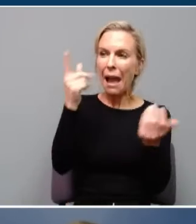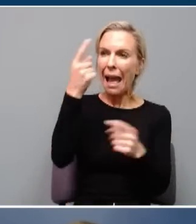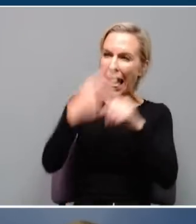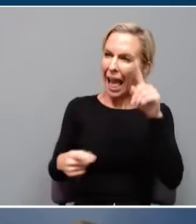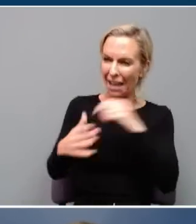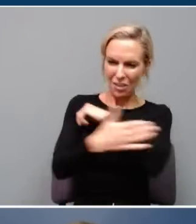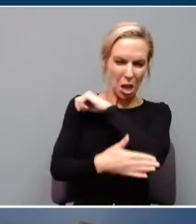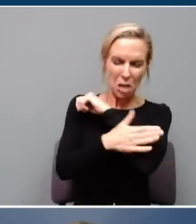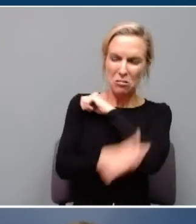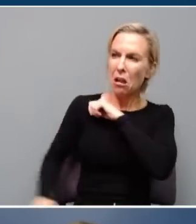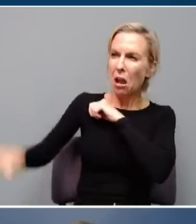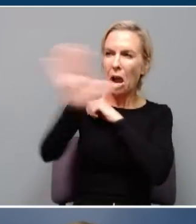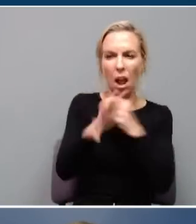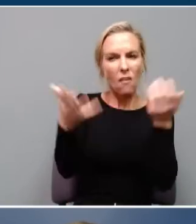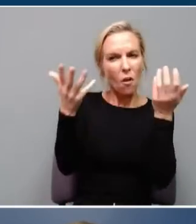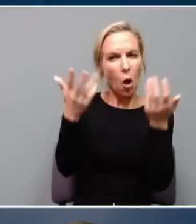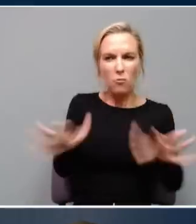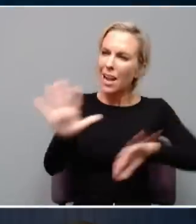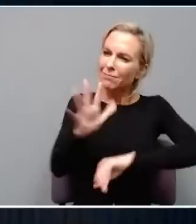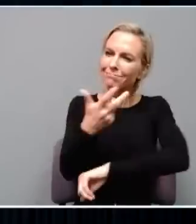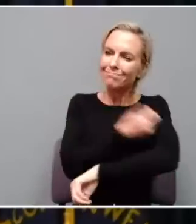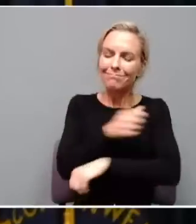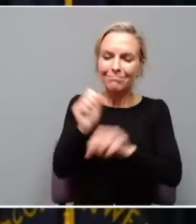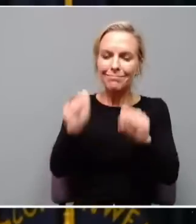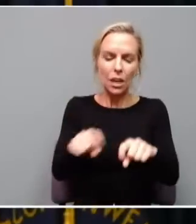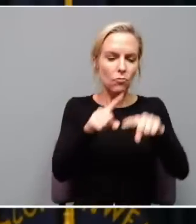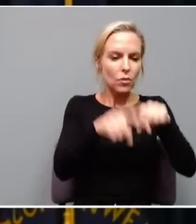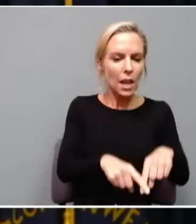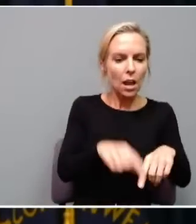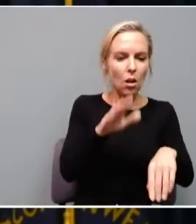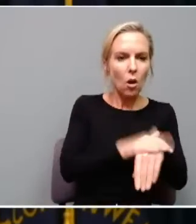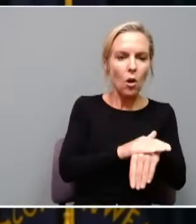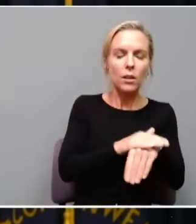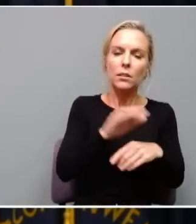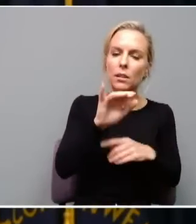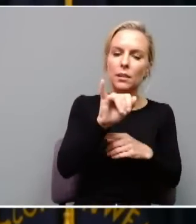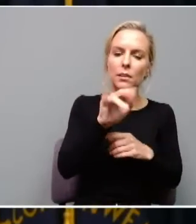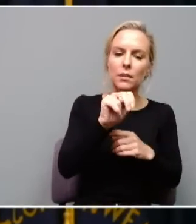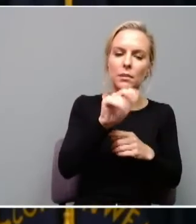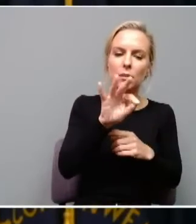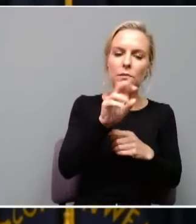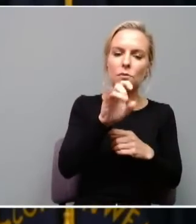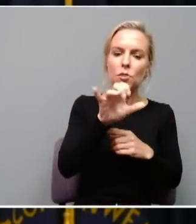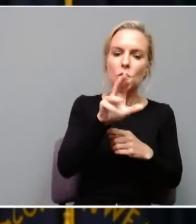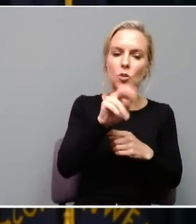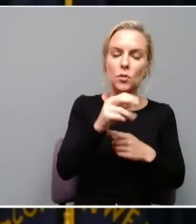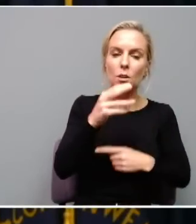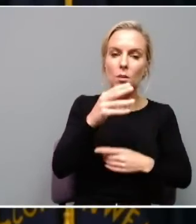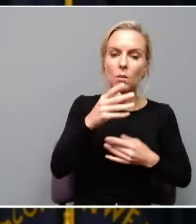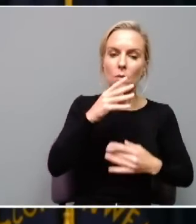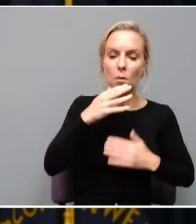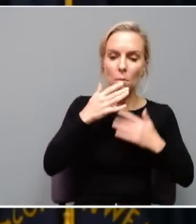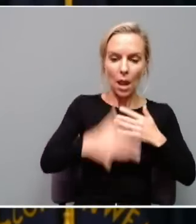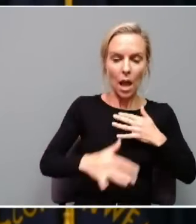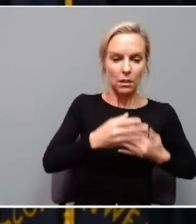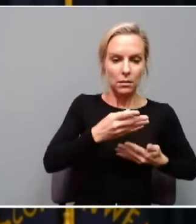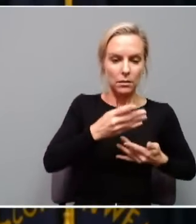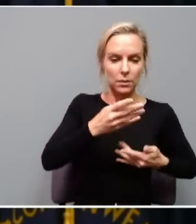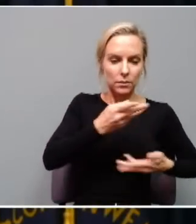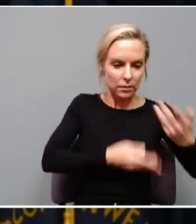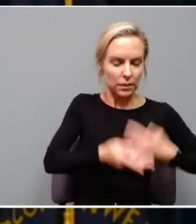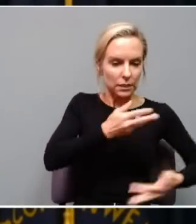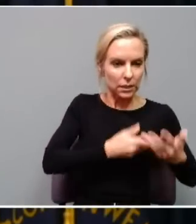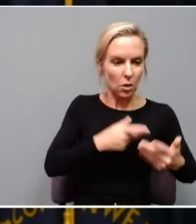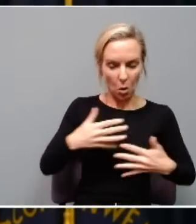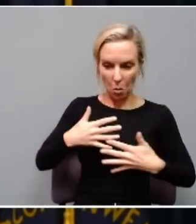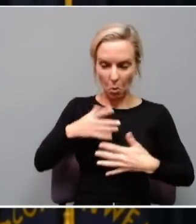it. Or you can rely on infusions and potentially a machine just to help you breathe,